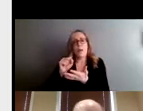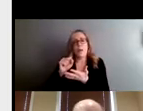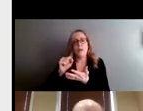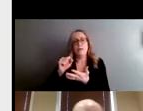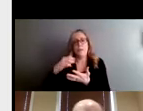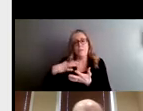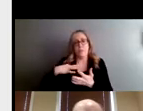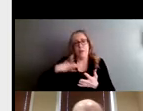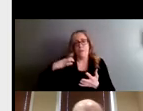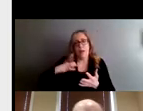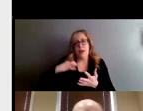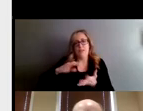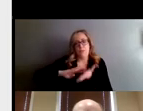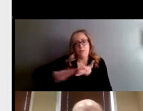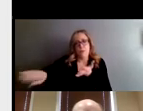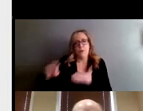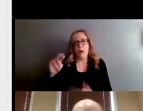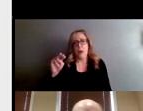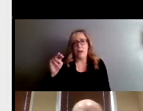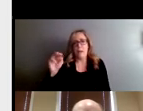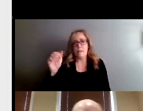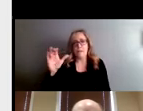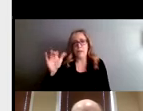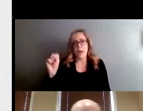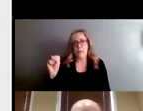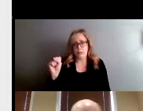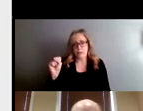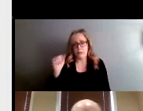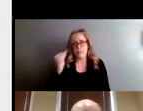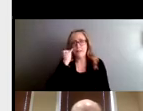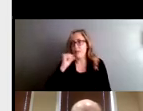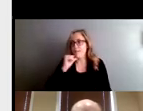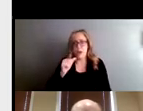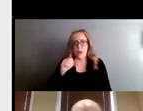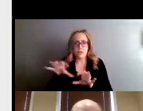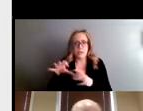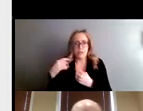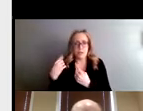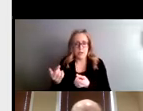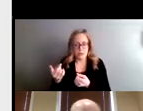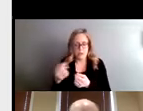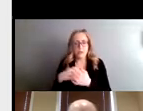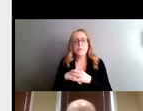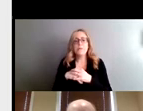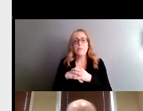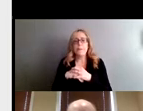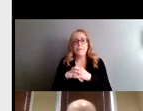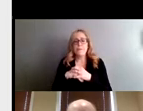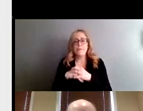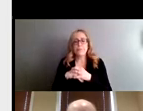not to have to take the MCAS if they haven't done that as of yet. And then certainly the